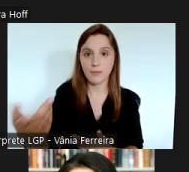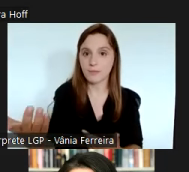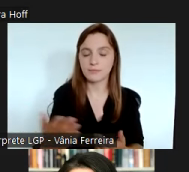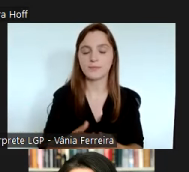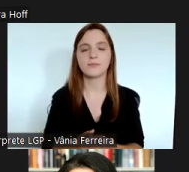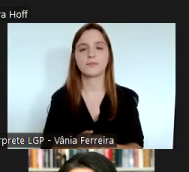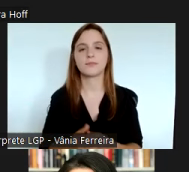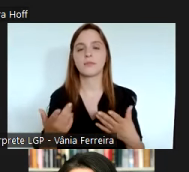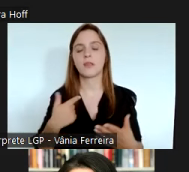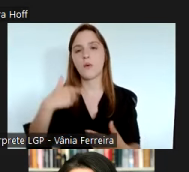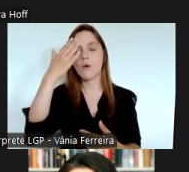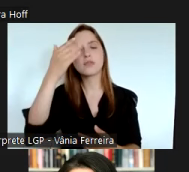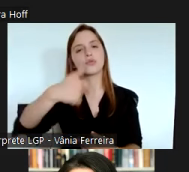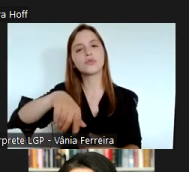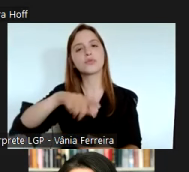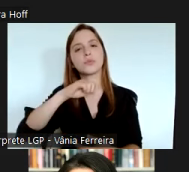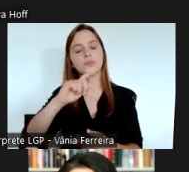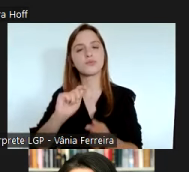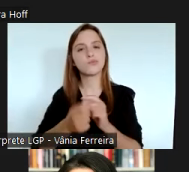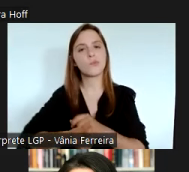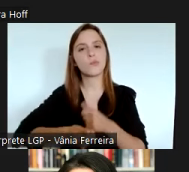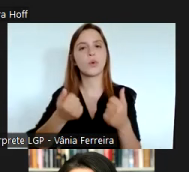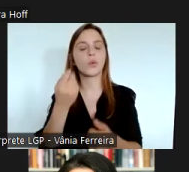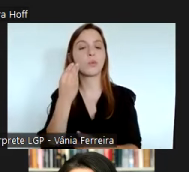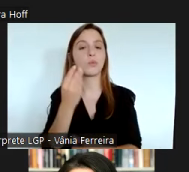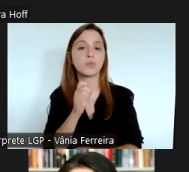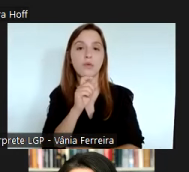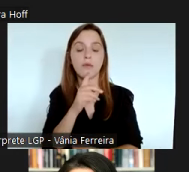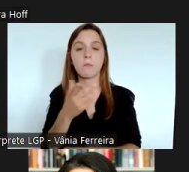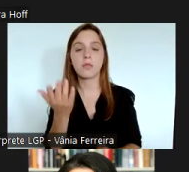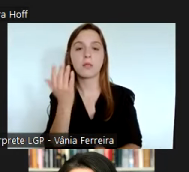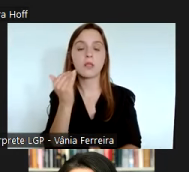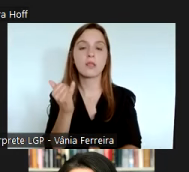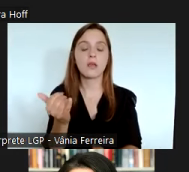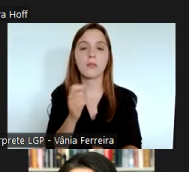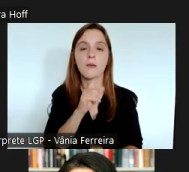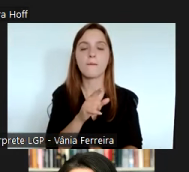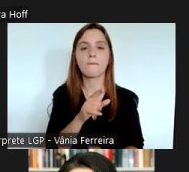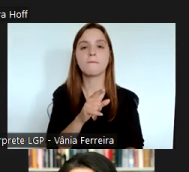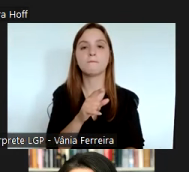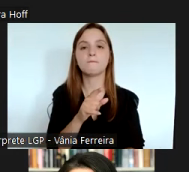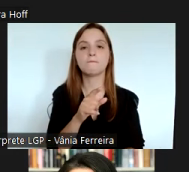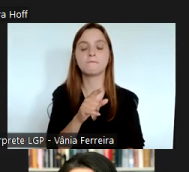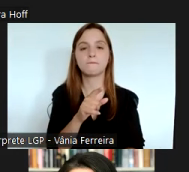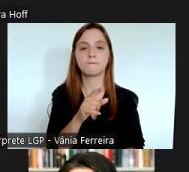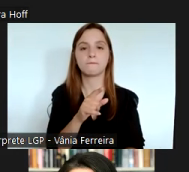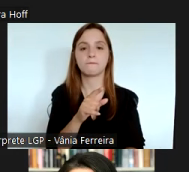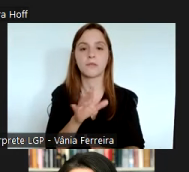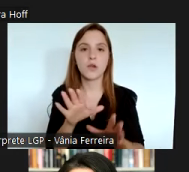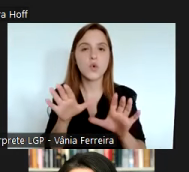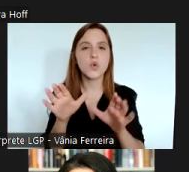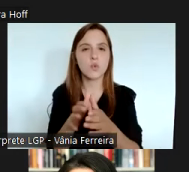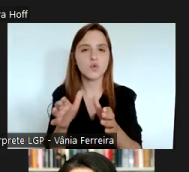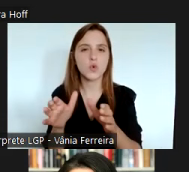think the way we can improve this is probably to try to engage more groups into the